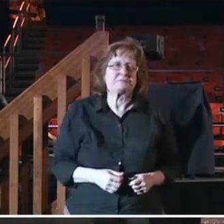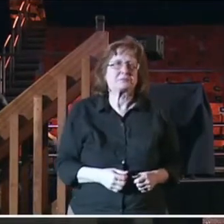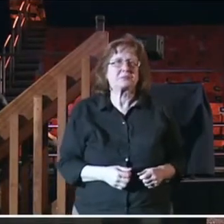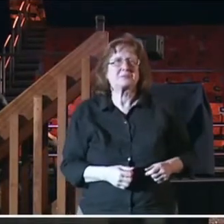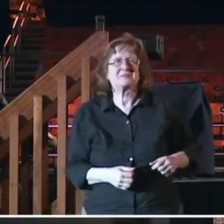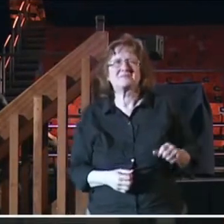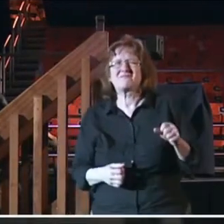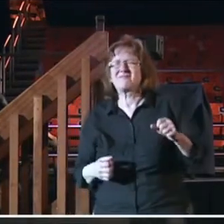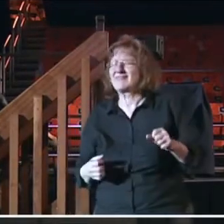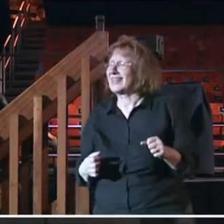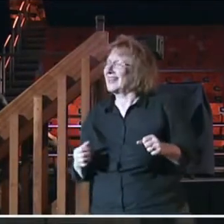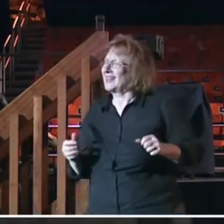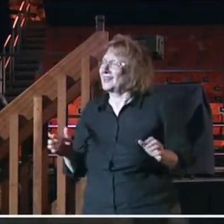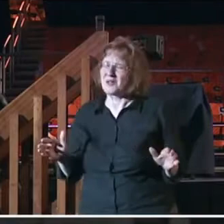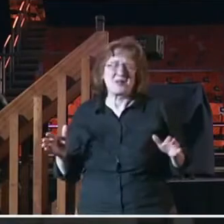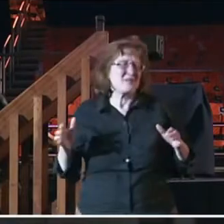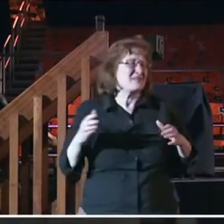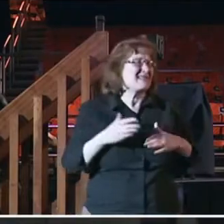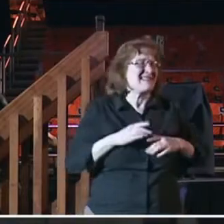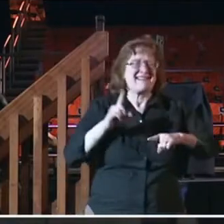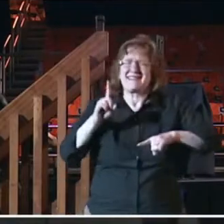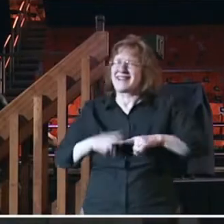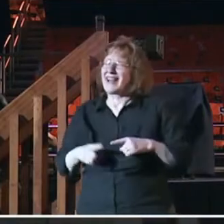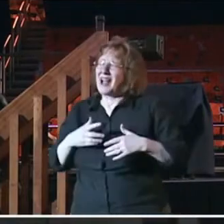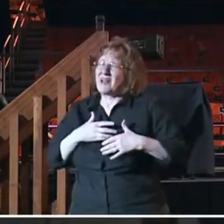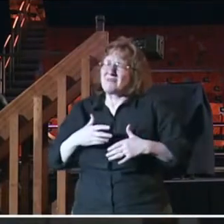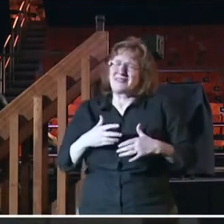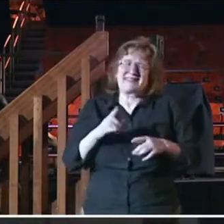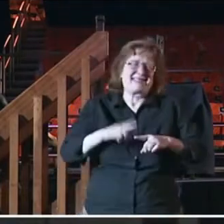with no room, no